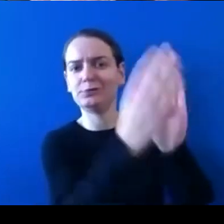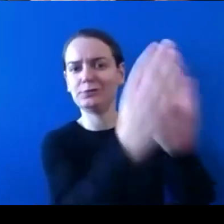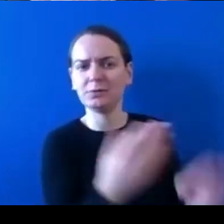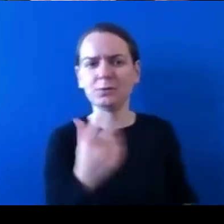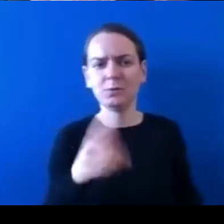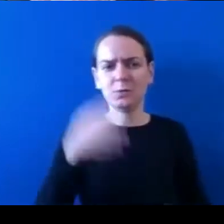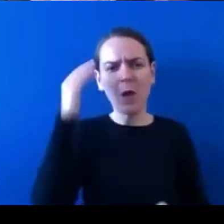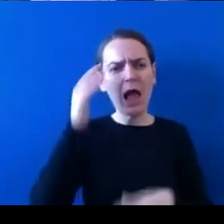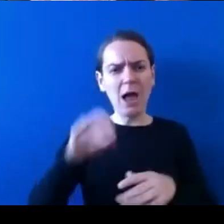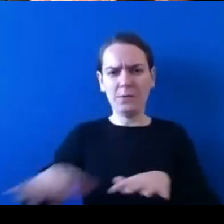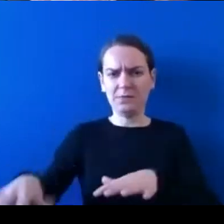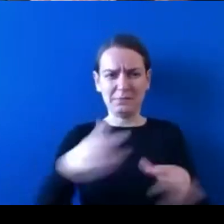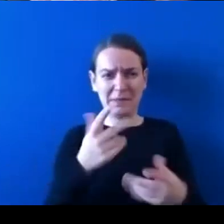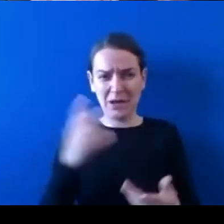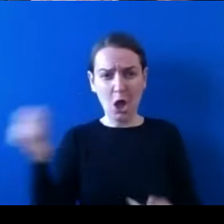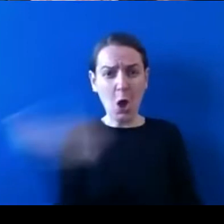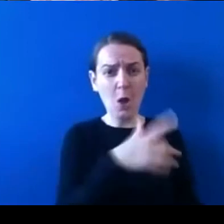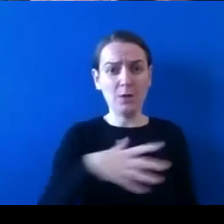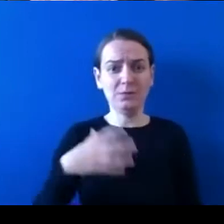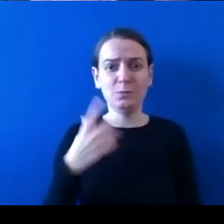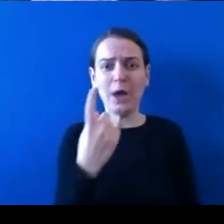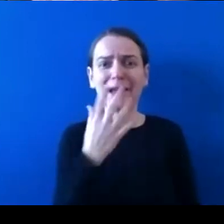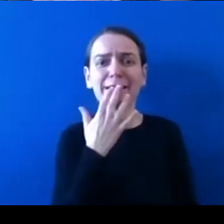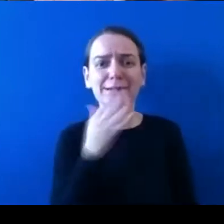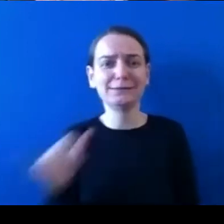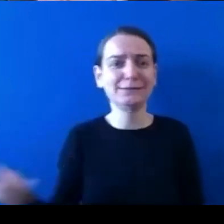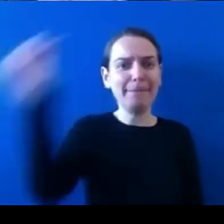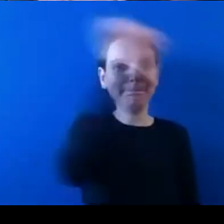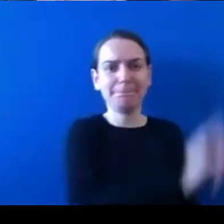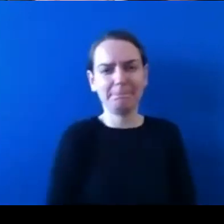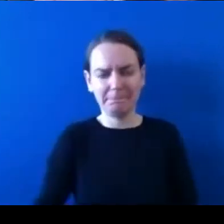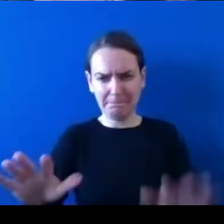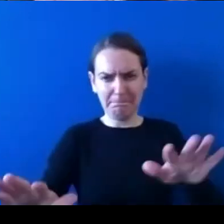difficulty until you get your orientation and mobility training.